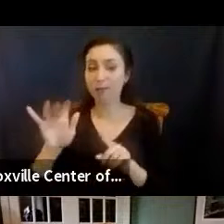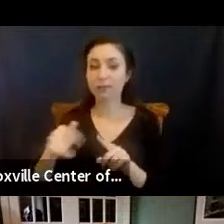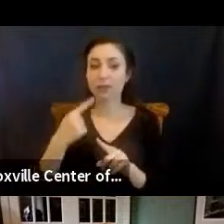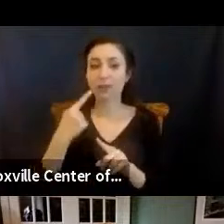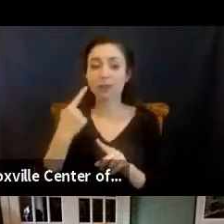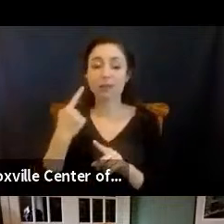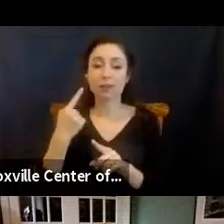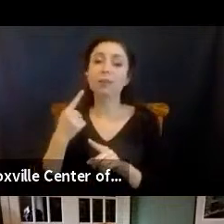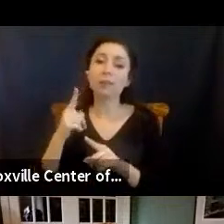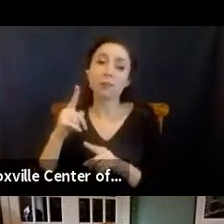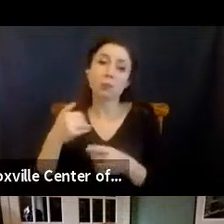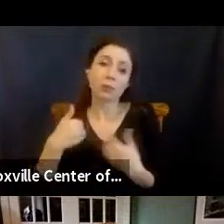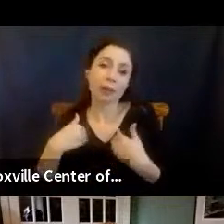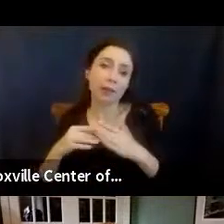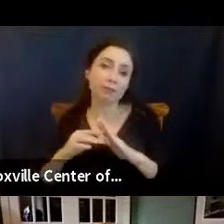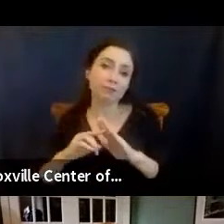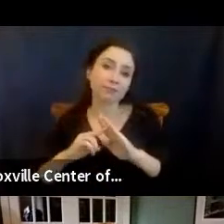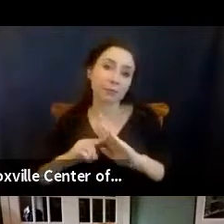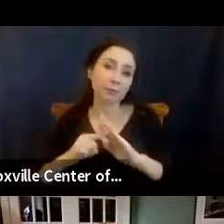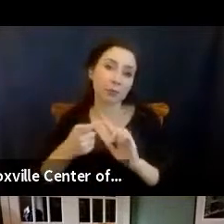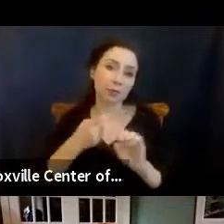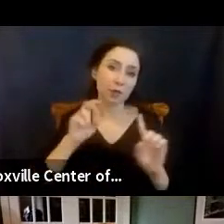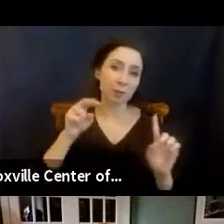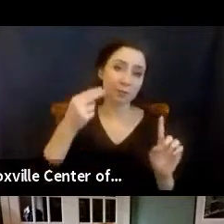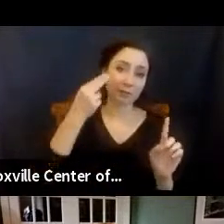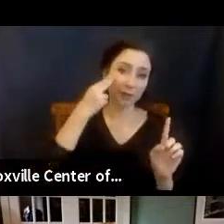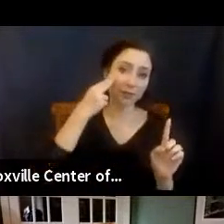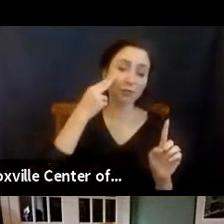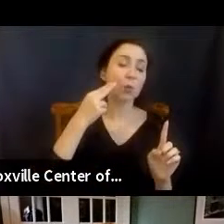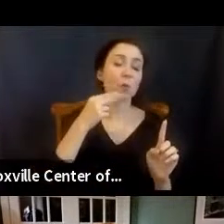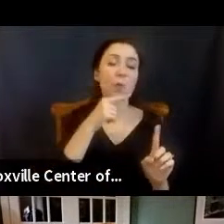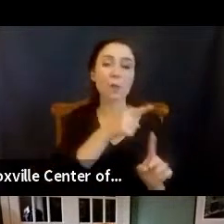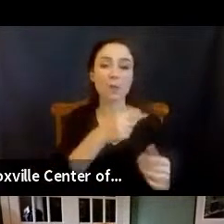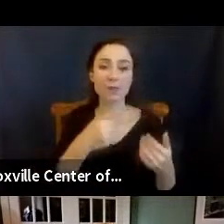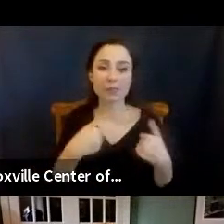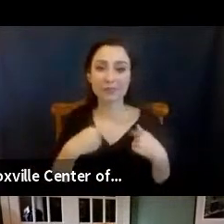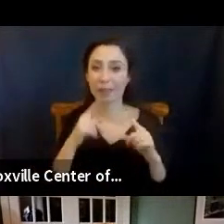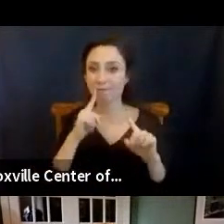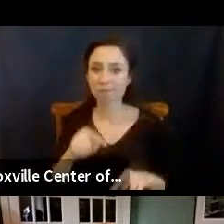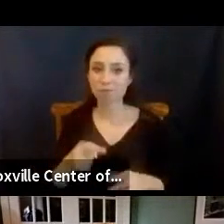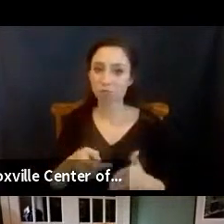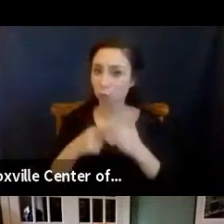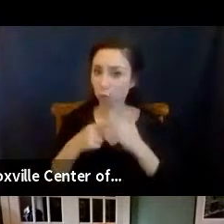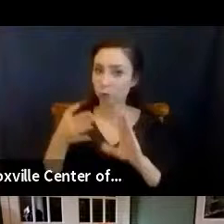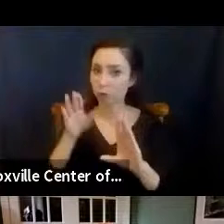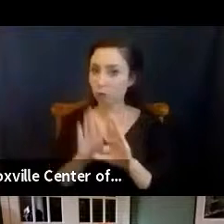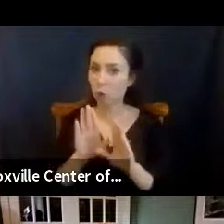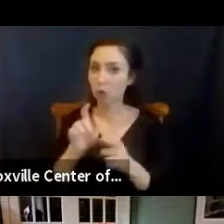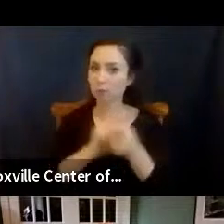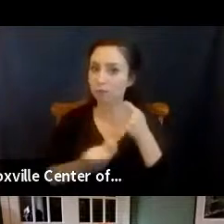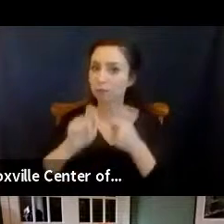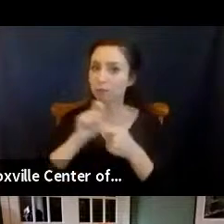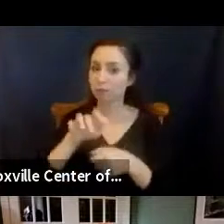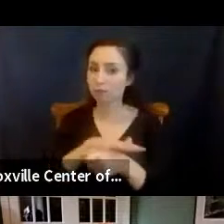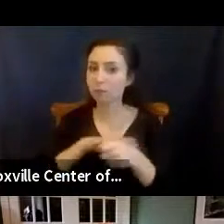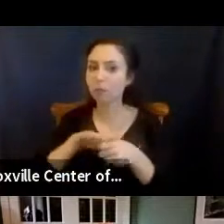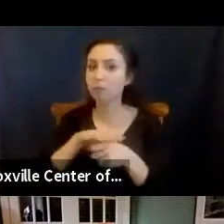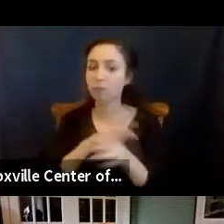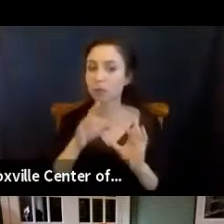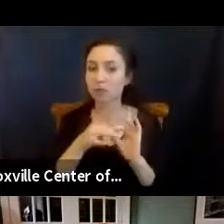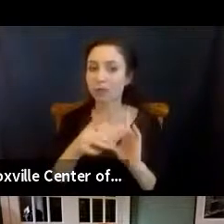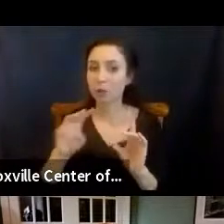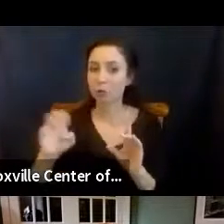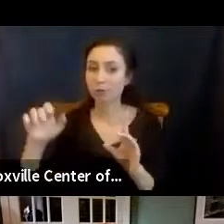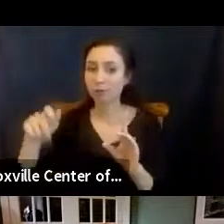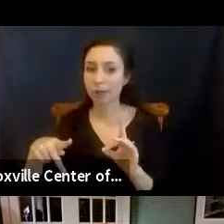but we do have some examples from Nashville where they had orders to close and associated maps of the city of the areas they were